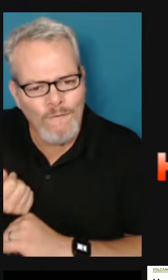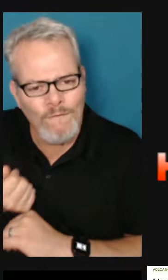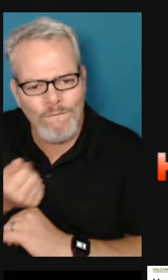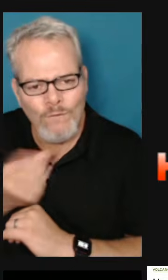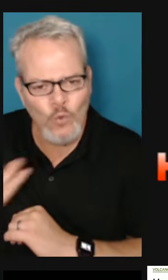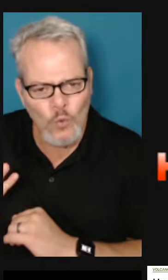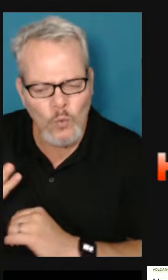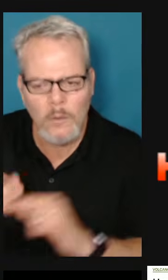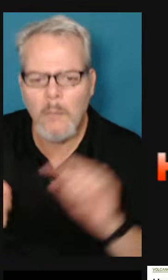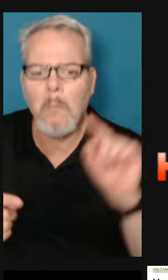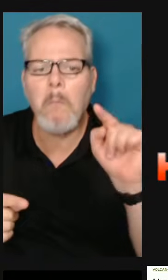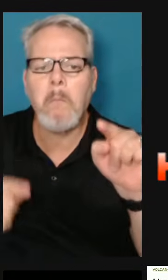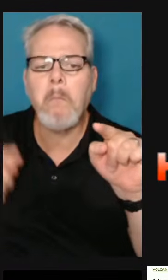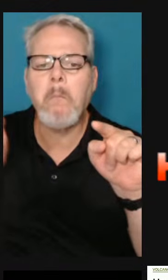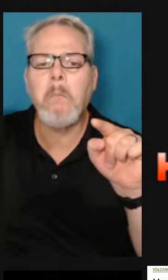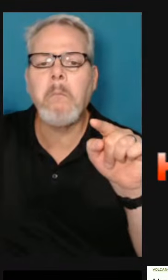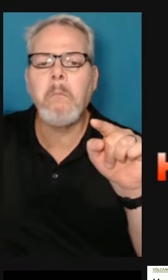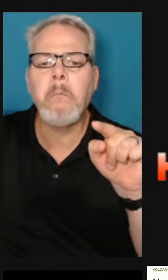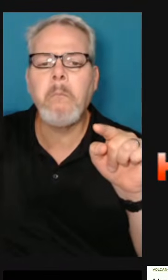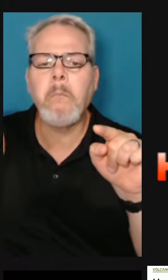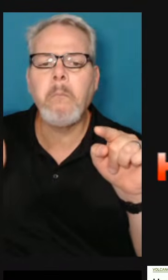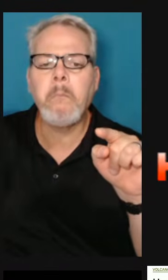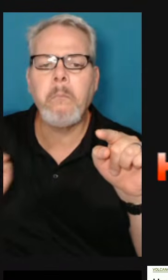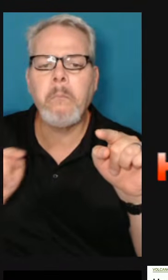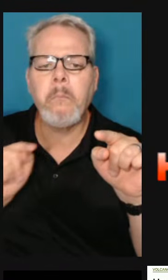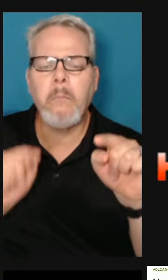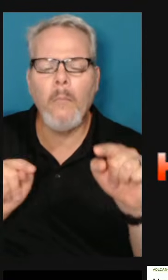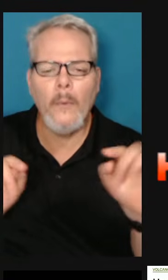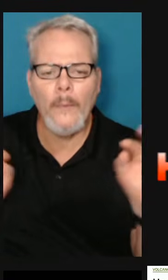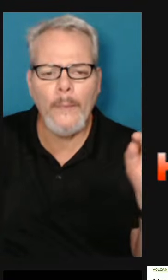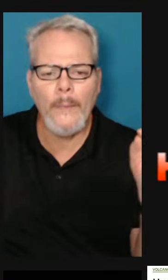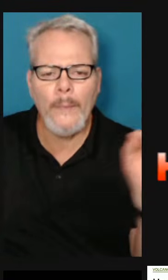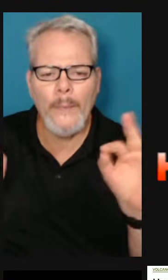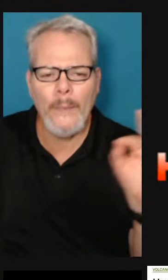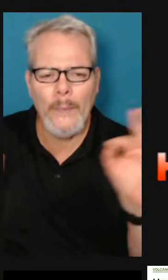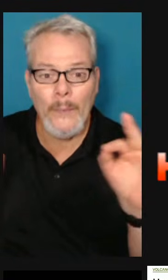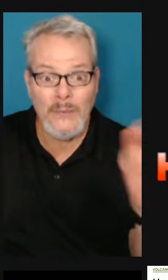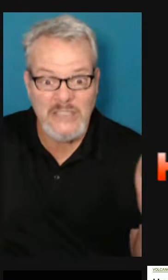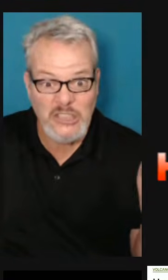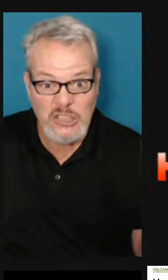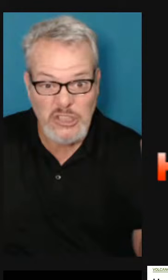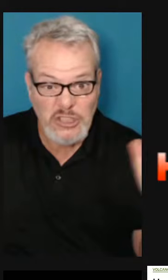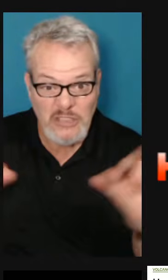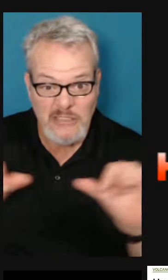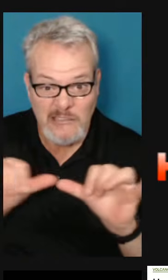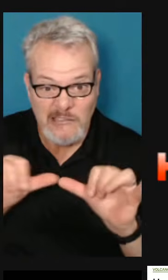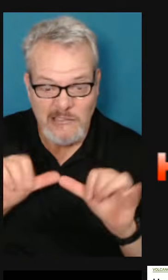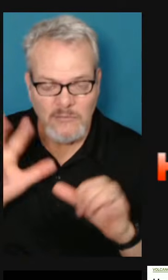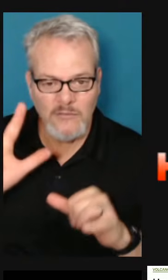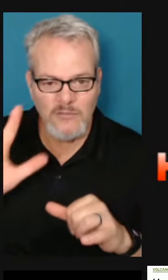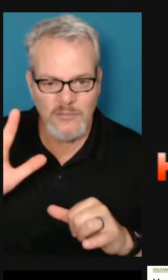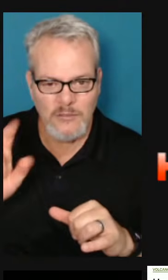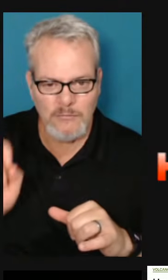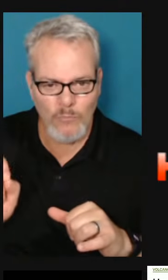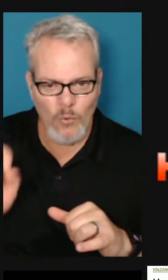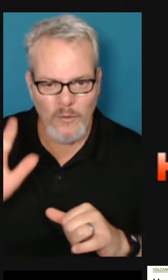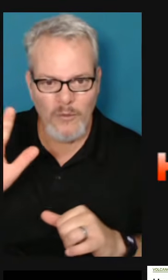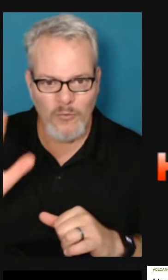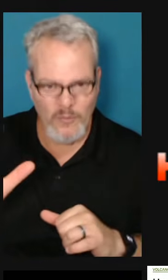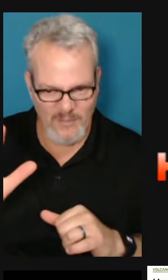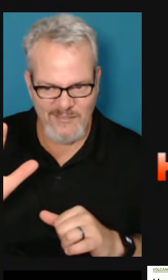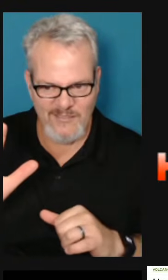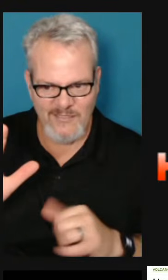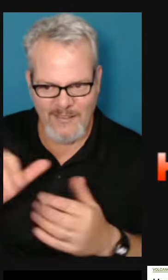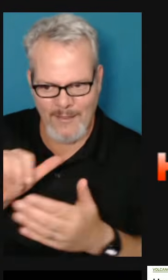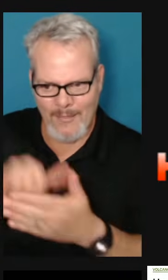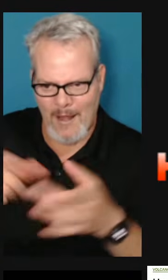sparser than they've been in the last few weeks, with the biggest event being this 3.3 that occurred earlier today on that